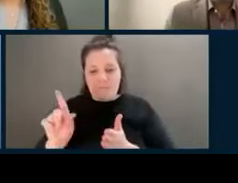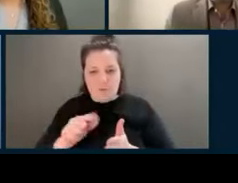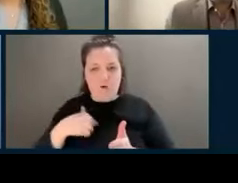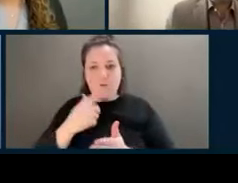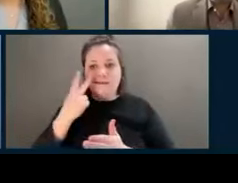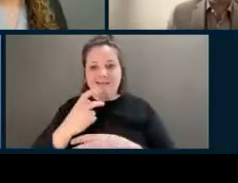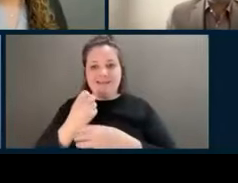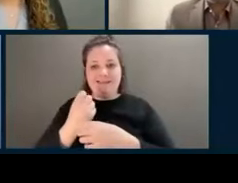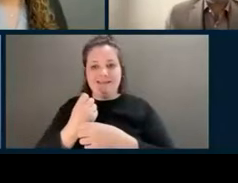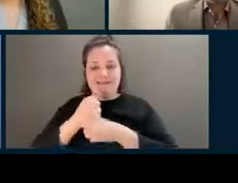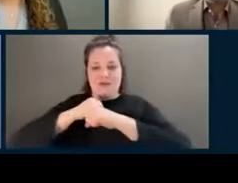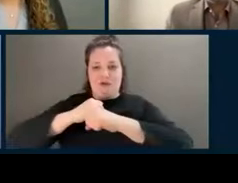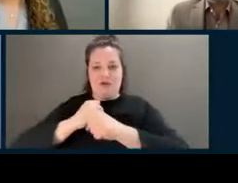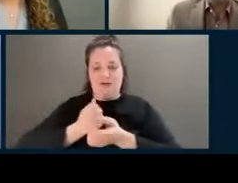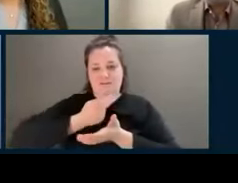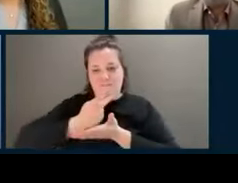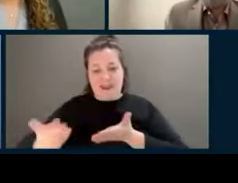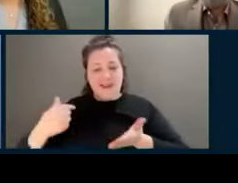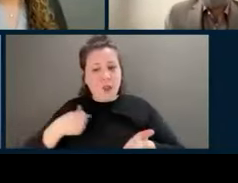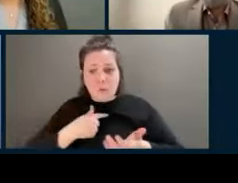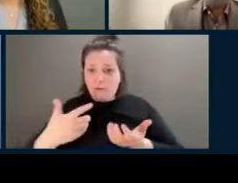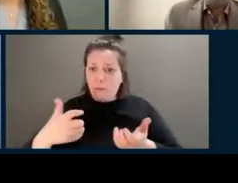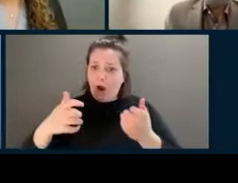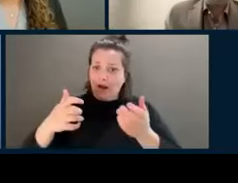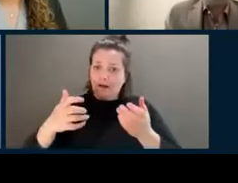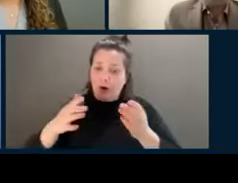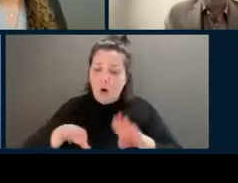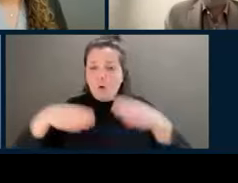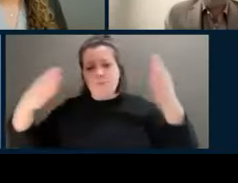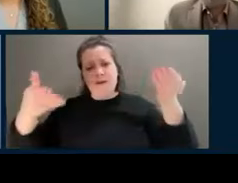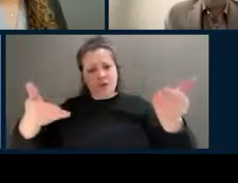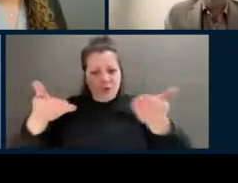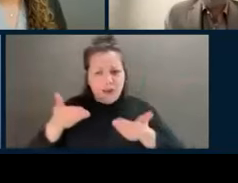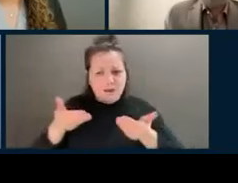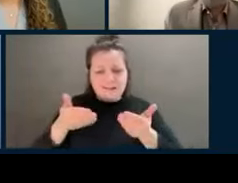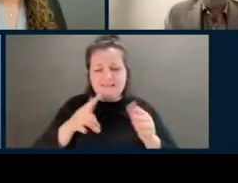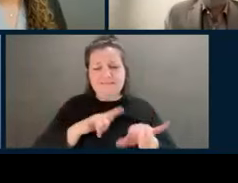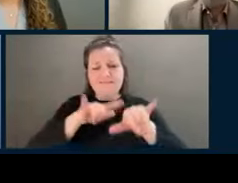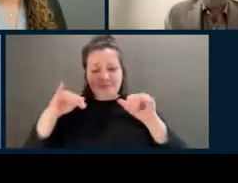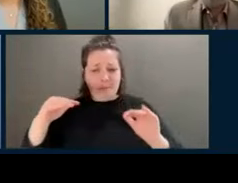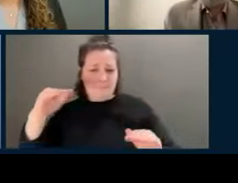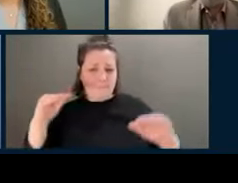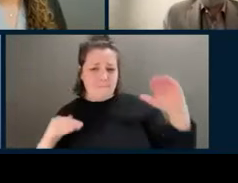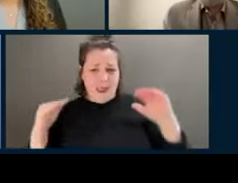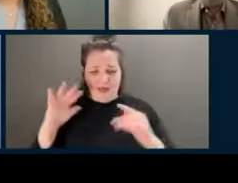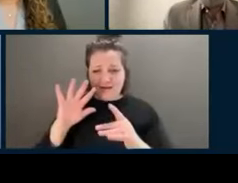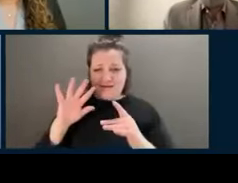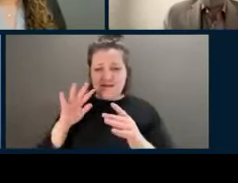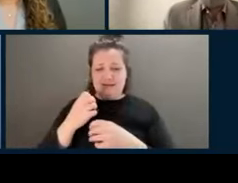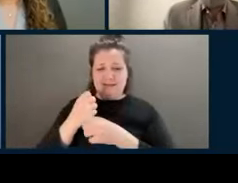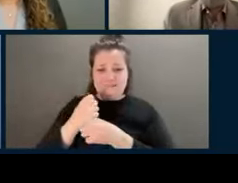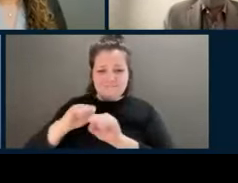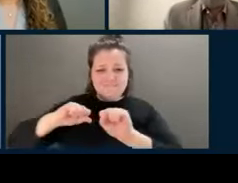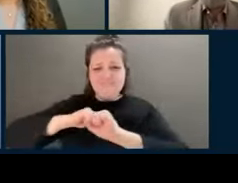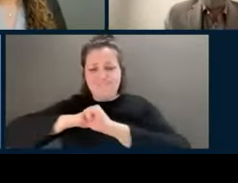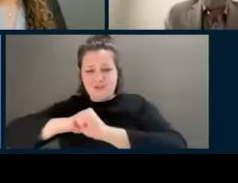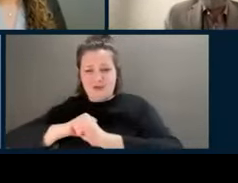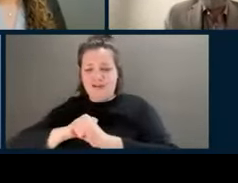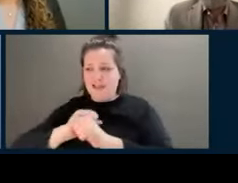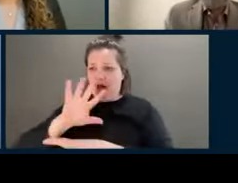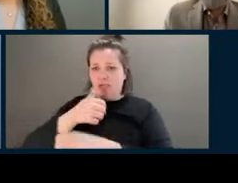open, but at the same time, we have to balance that security with it. So locked doors, it's easy to start to put into